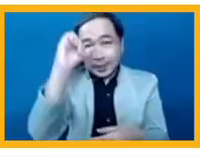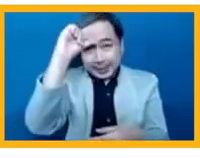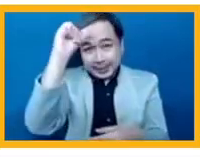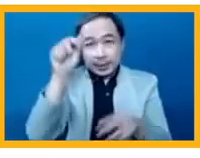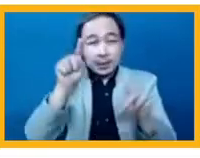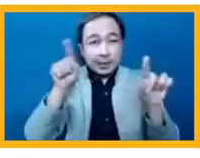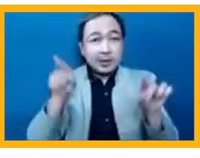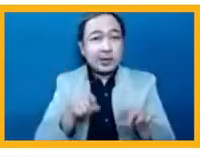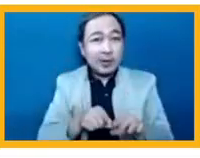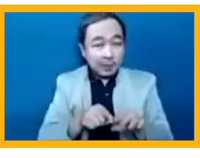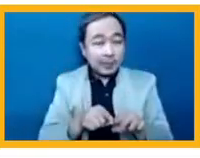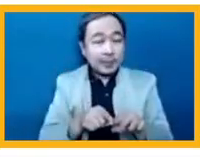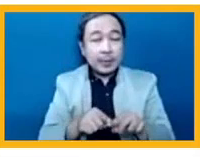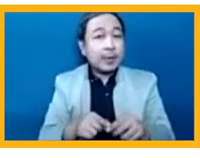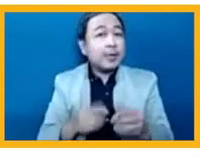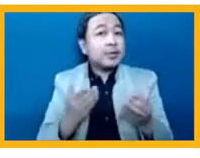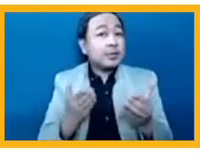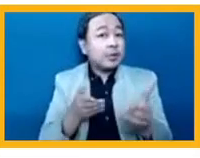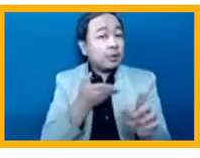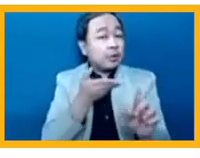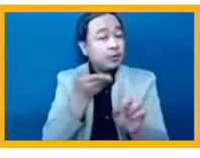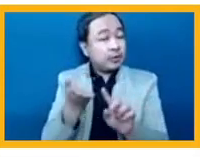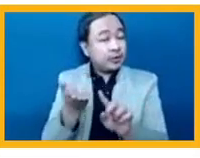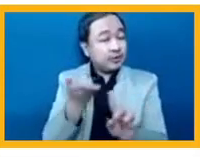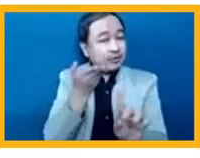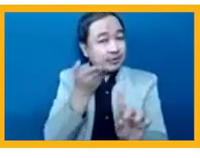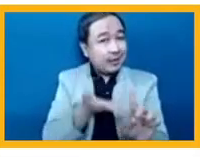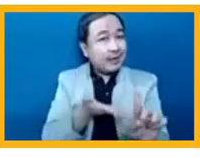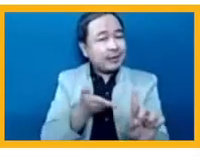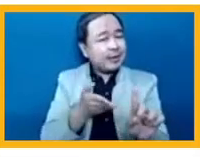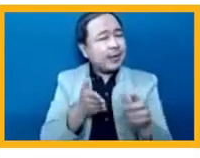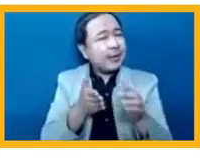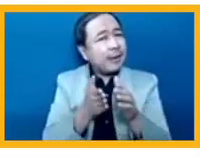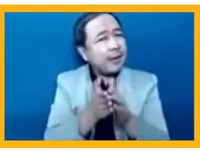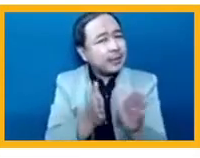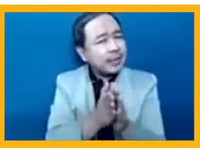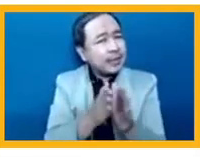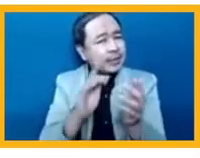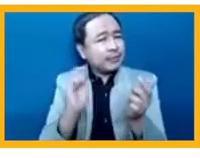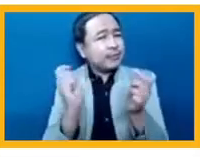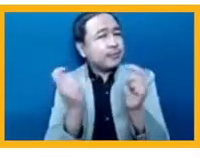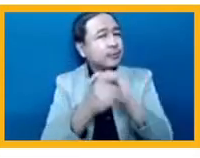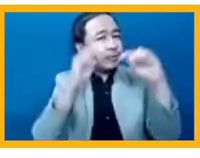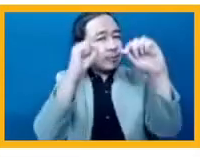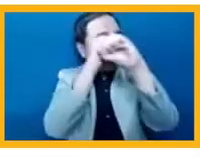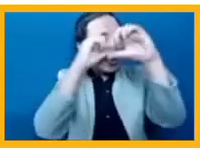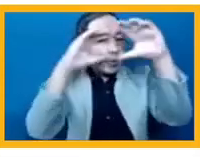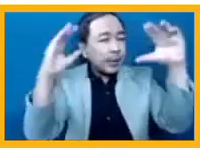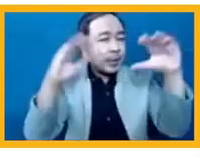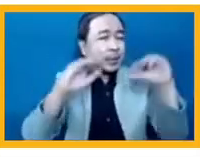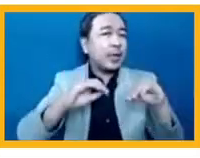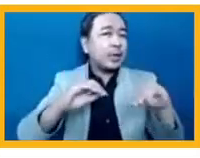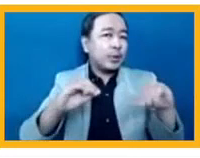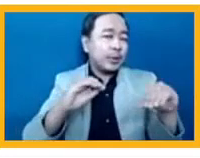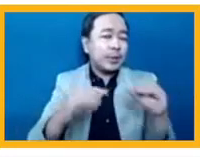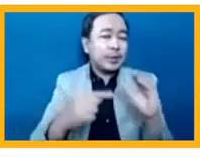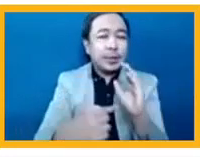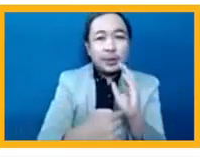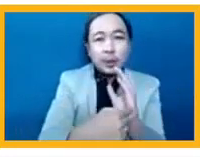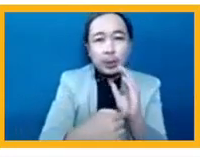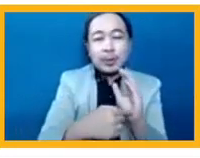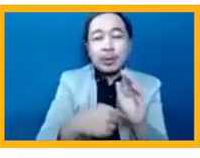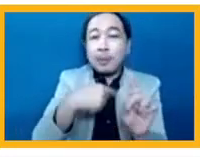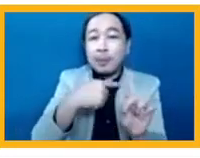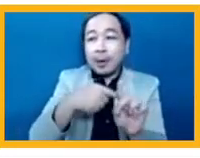our presentations. And she will share her thoughts about reimagining education through technology and ecosystem lens.